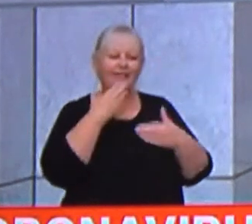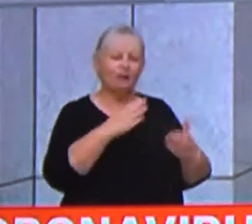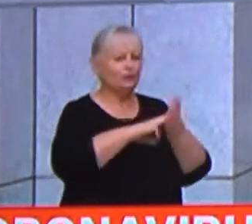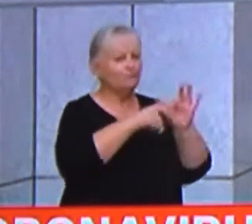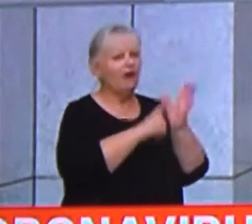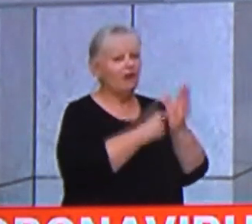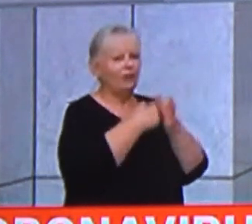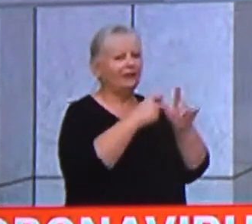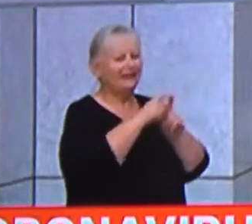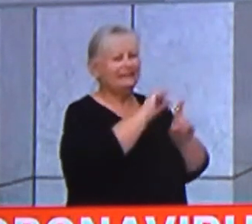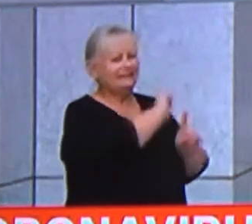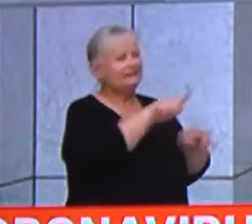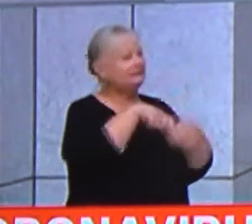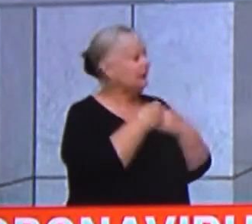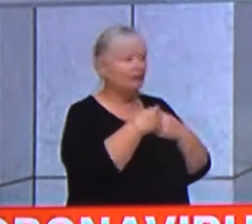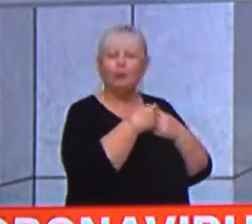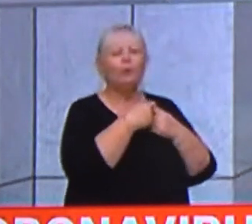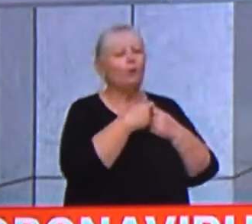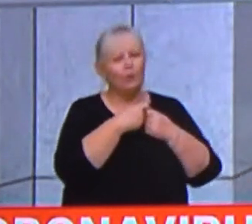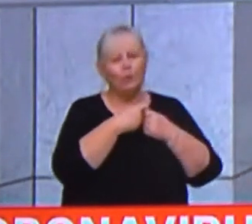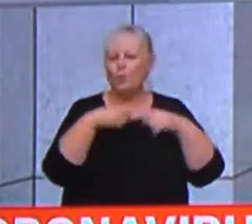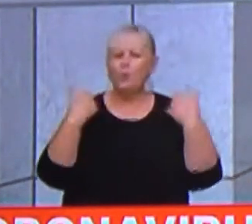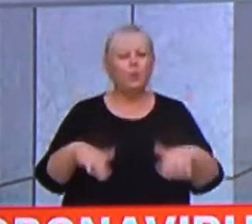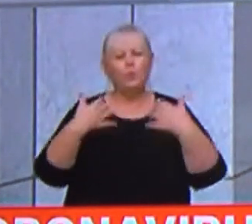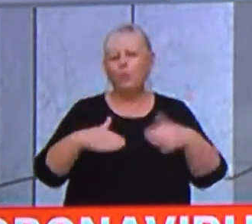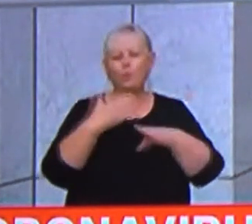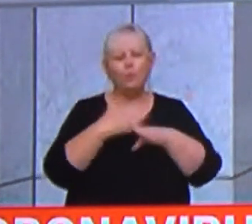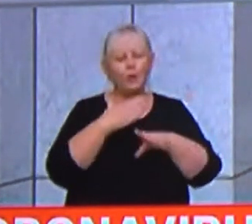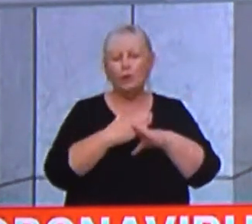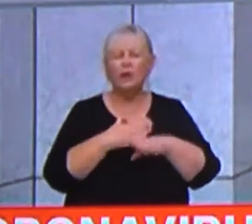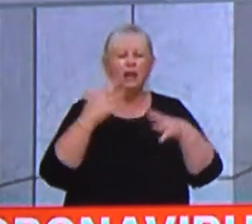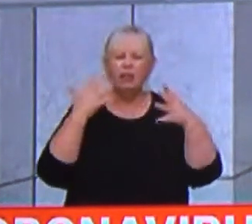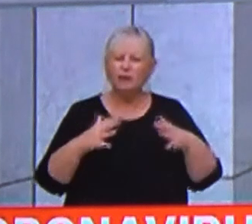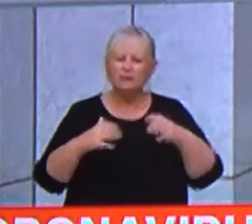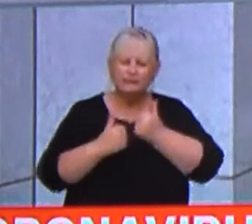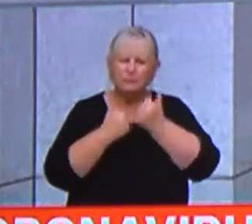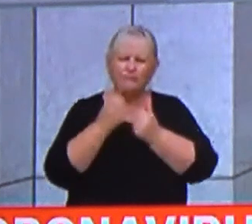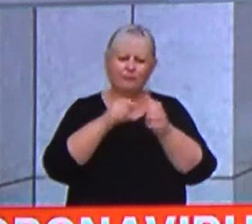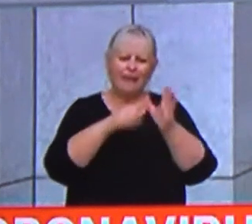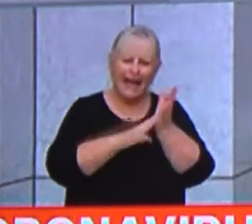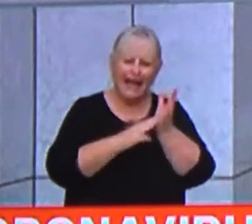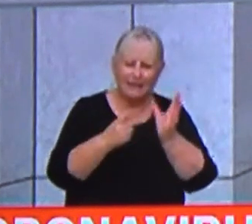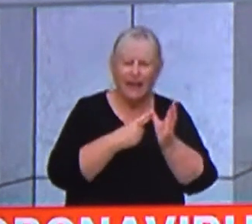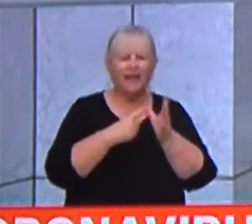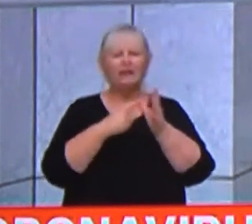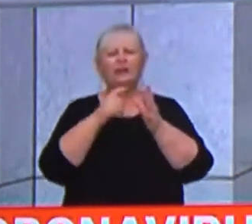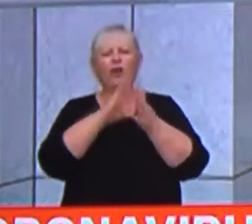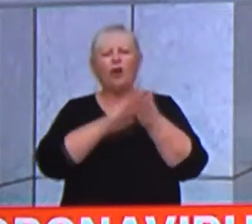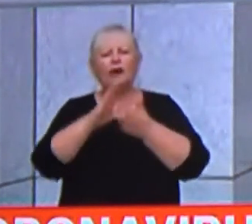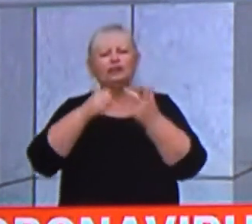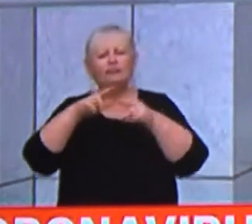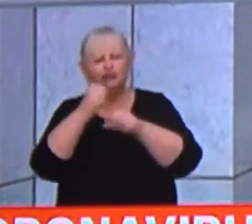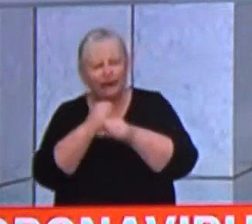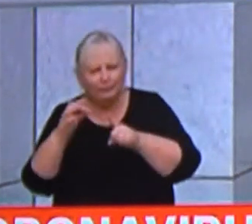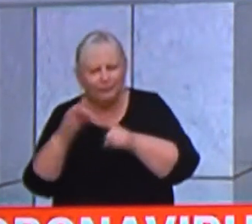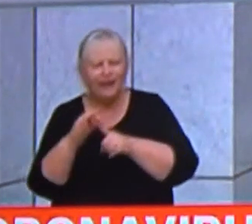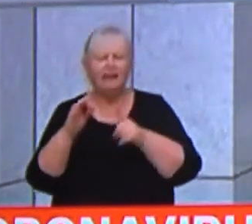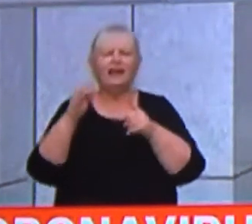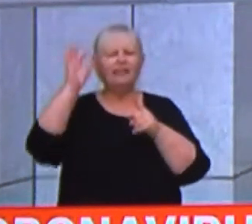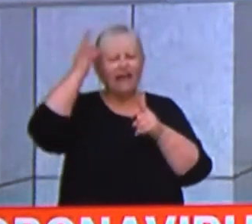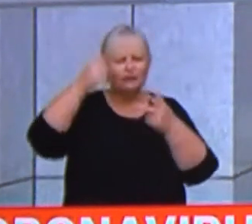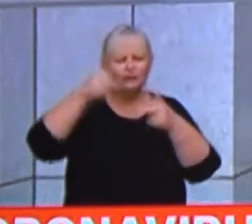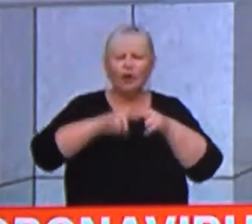secondary evidence that at this point in time our loss of life, as terrible as it is well below